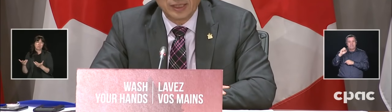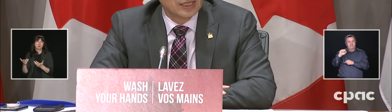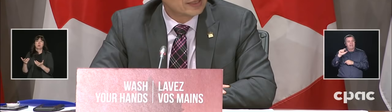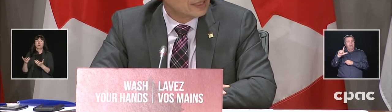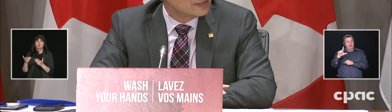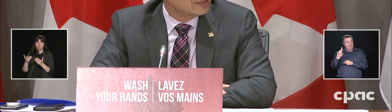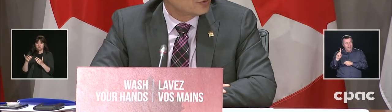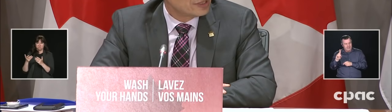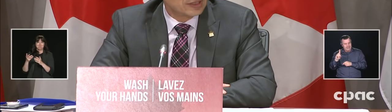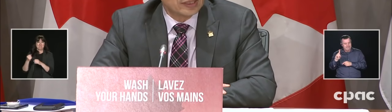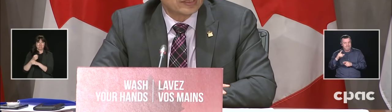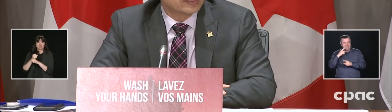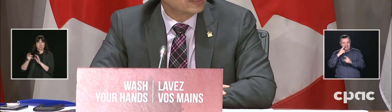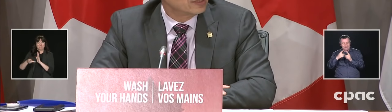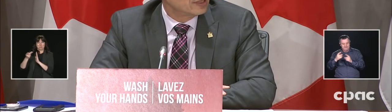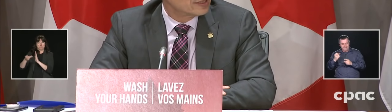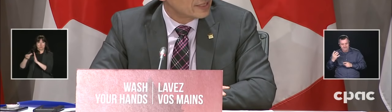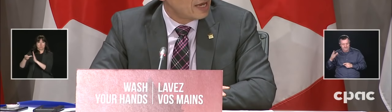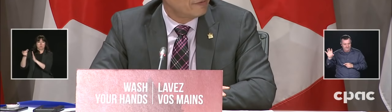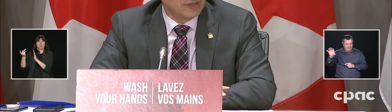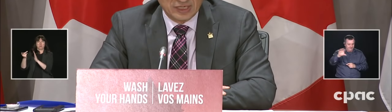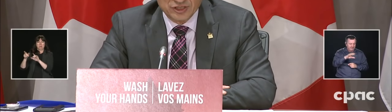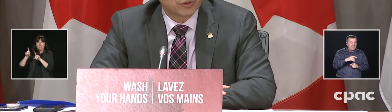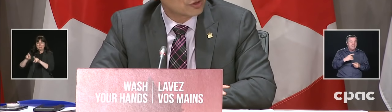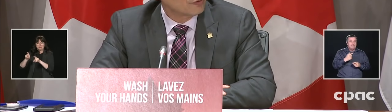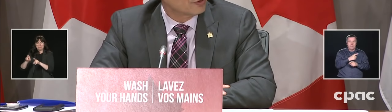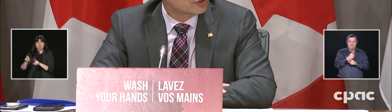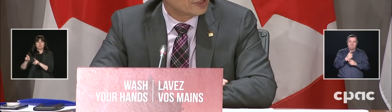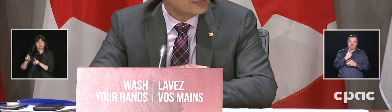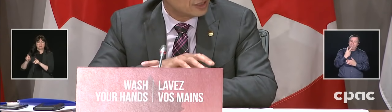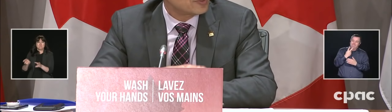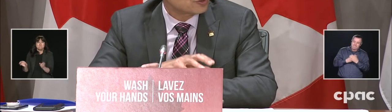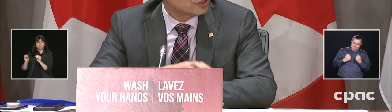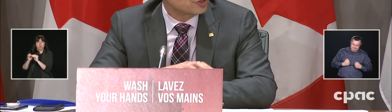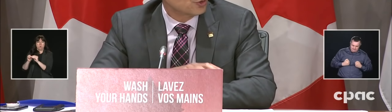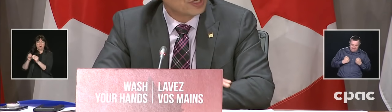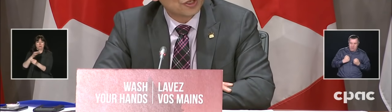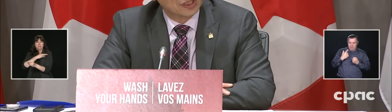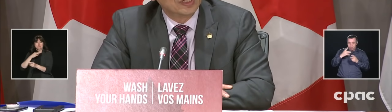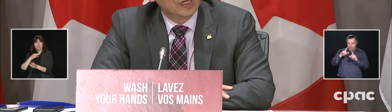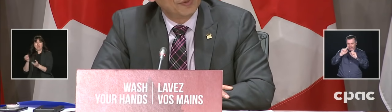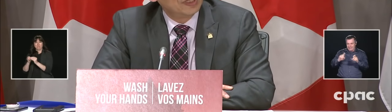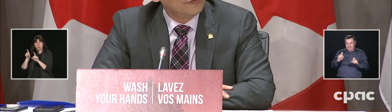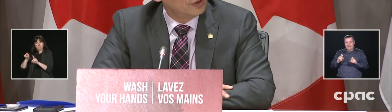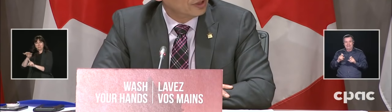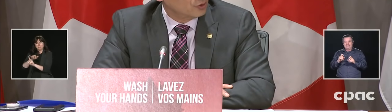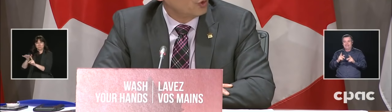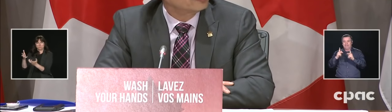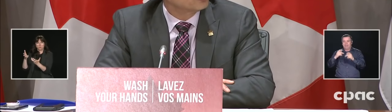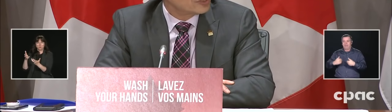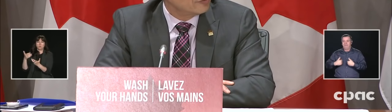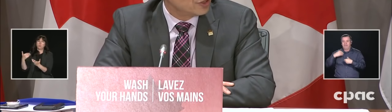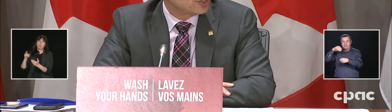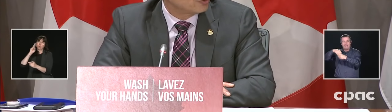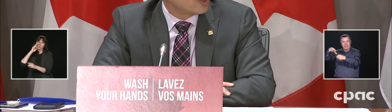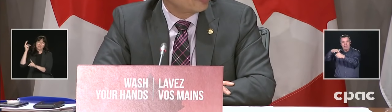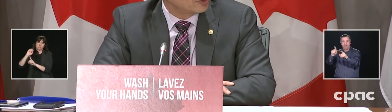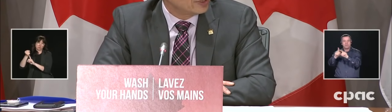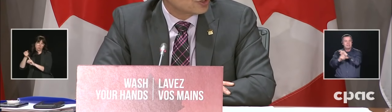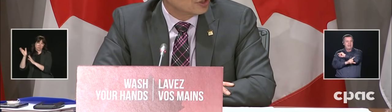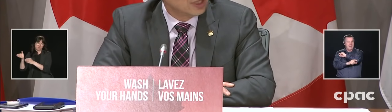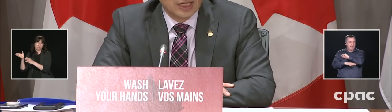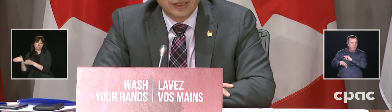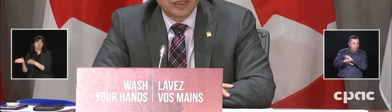at testing residents and staff and so on and so forth. So that's a special situation. But then if you look at, quote, the rest of the general